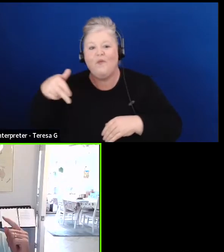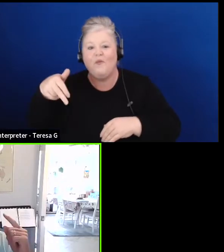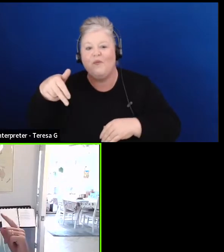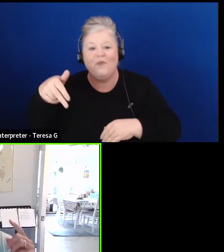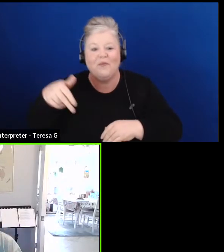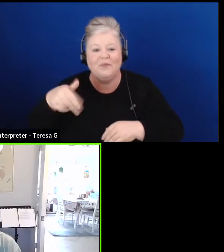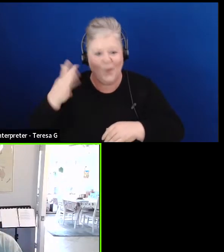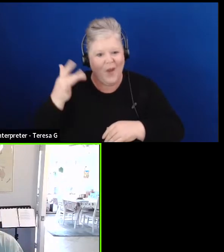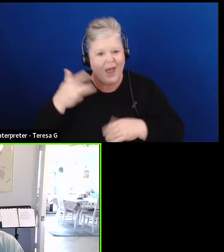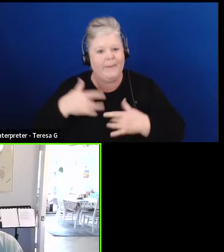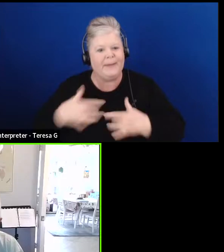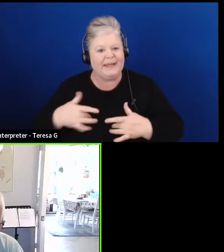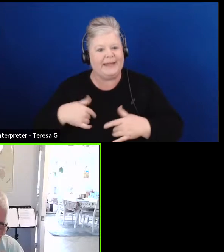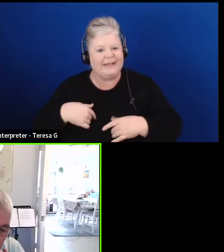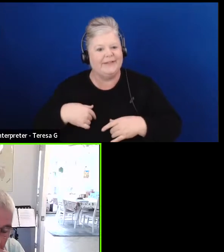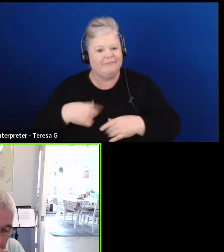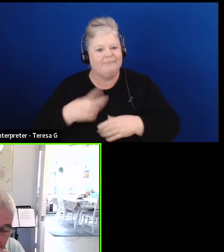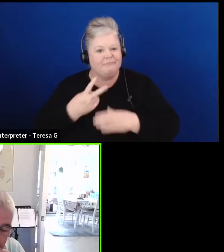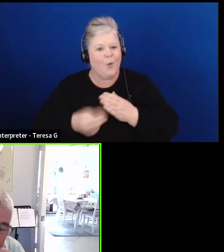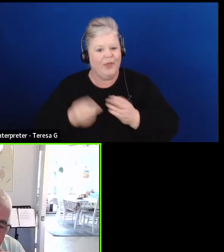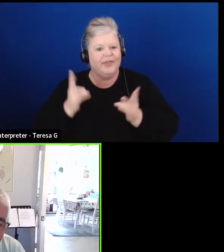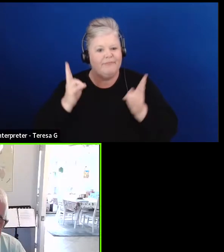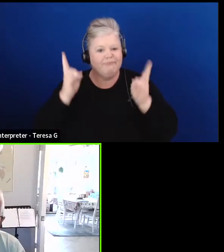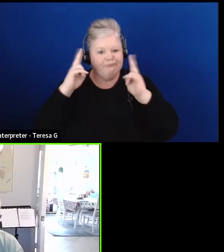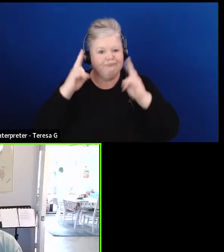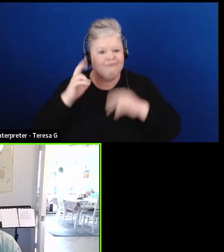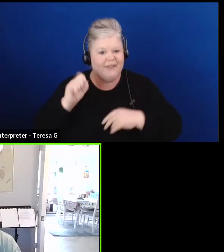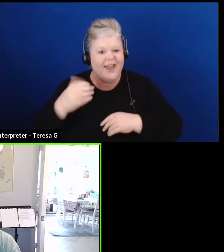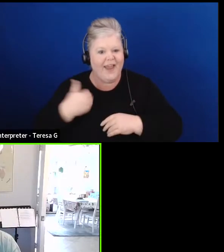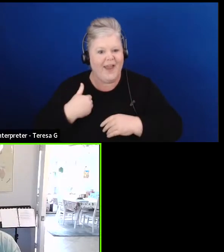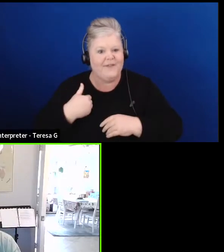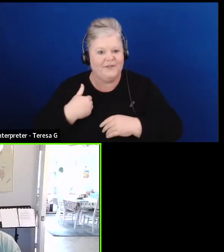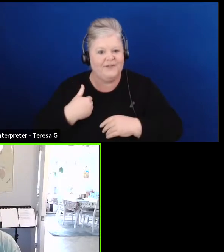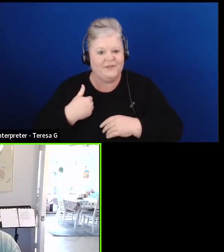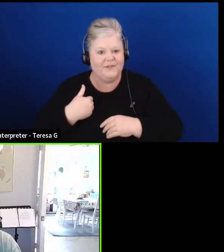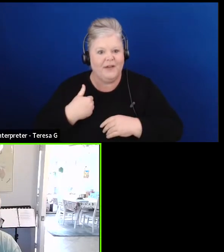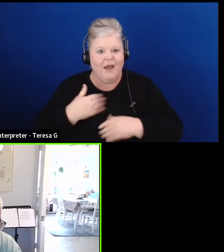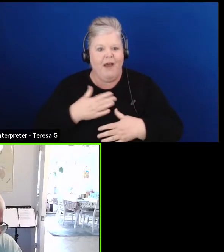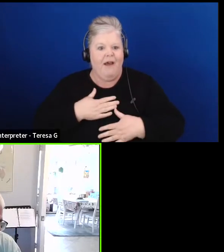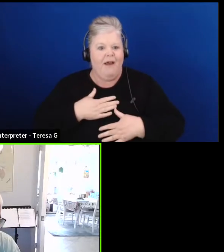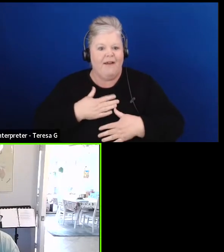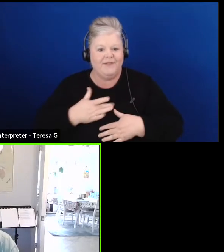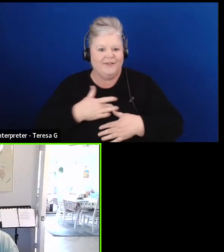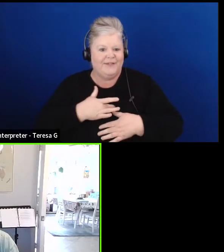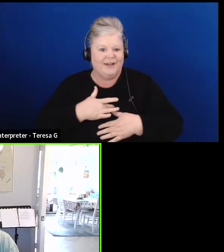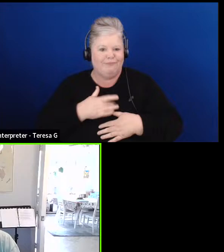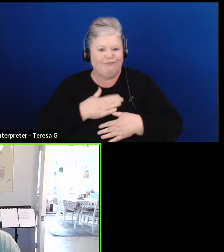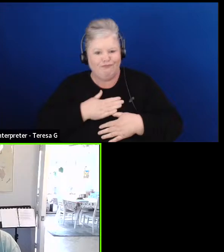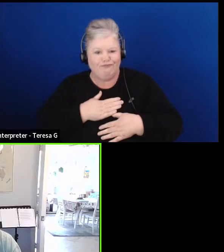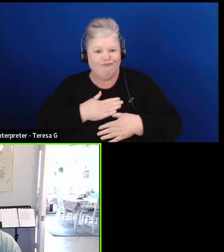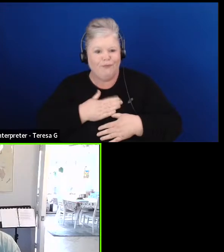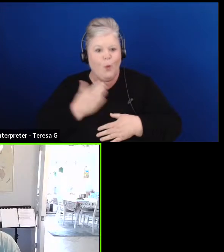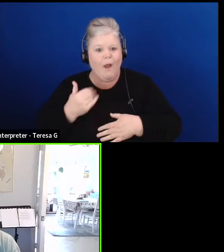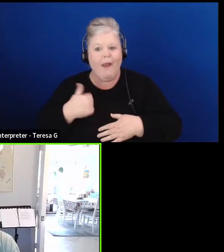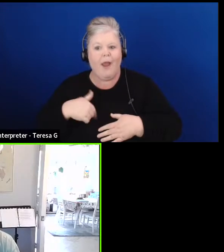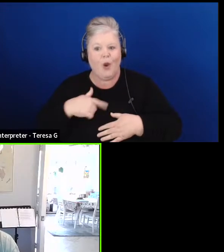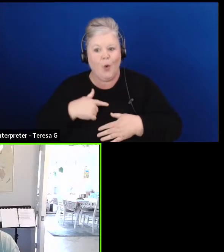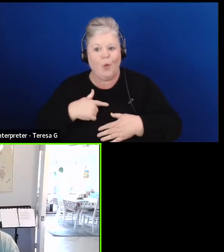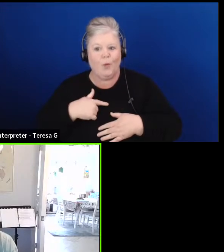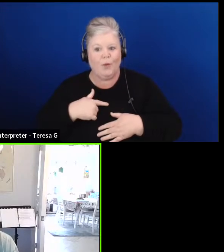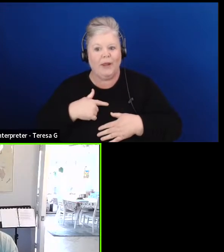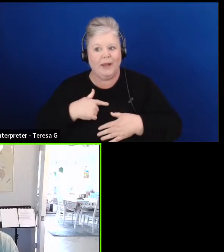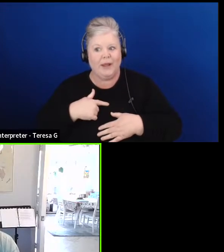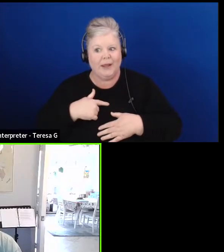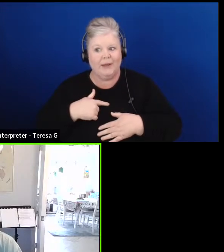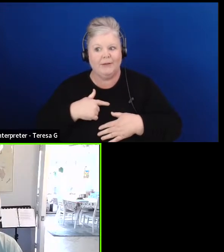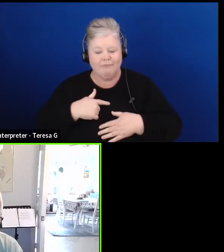are bilateral with cochlear implants. Yeah. And it just warms my heart that we're treating hearing loss at